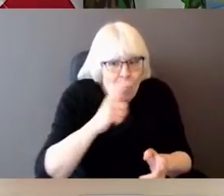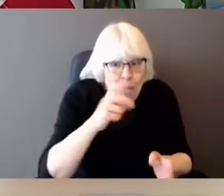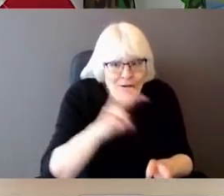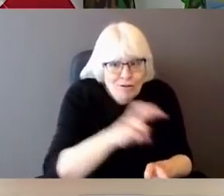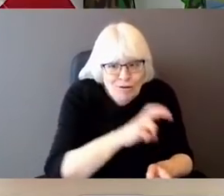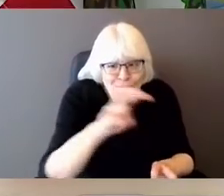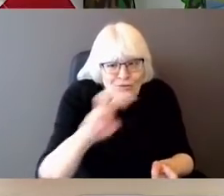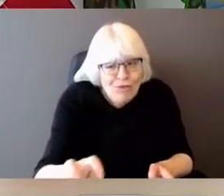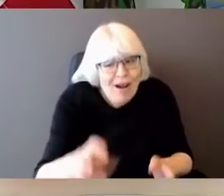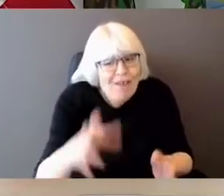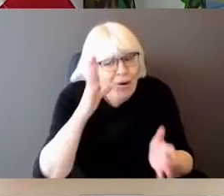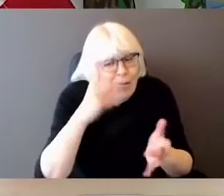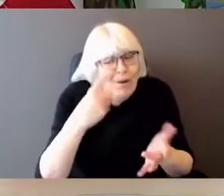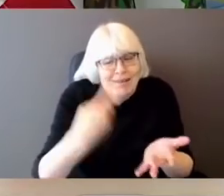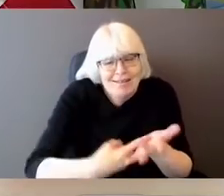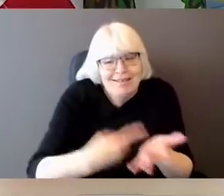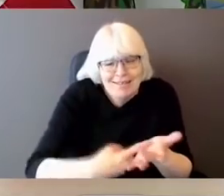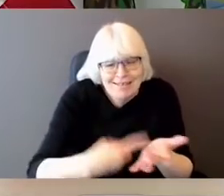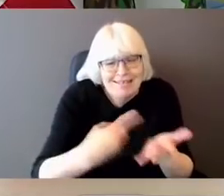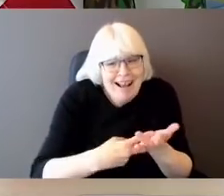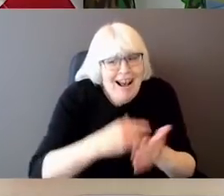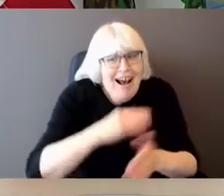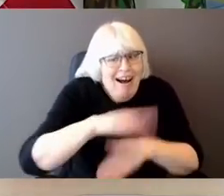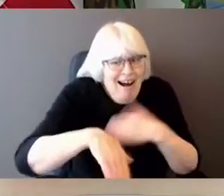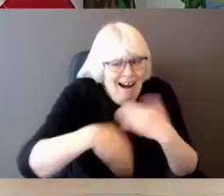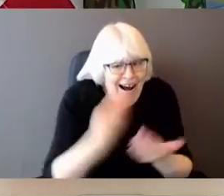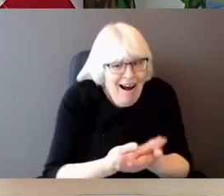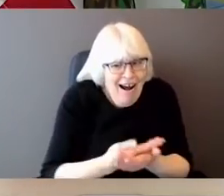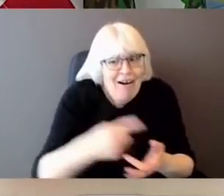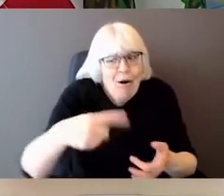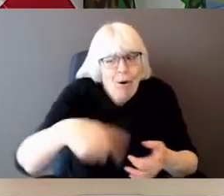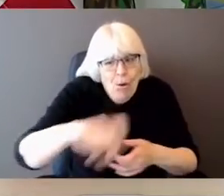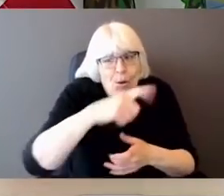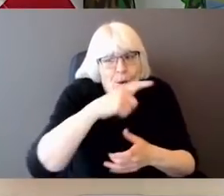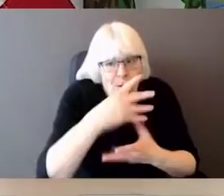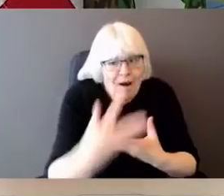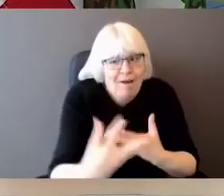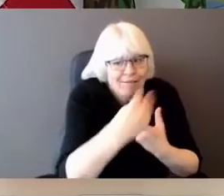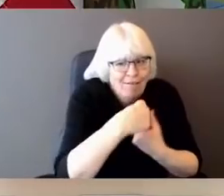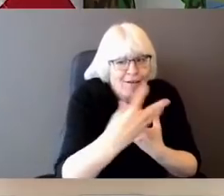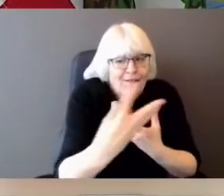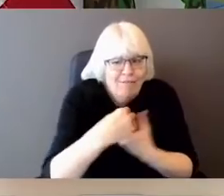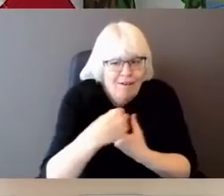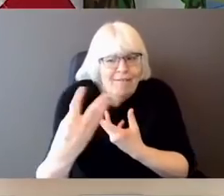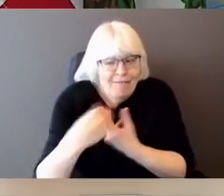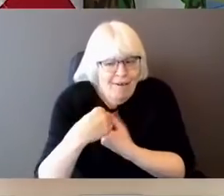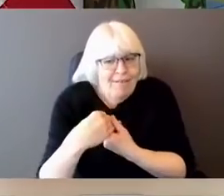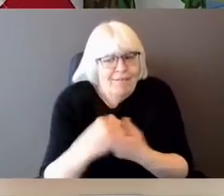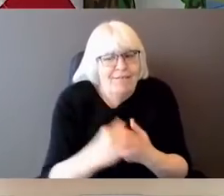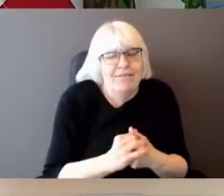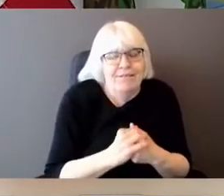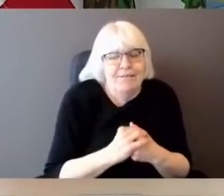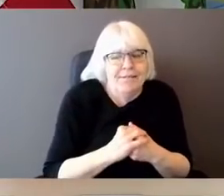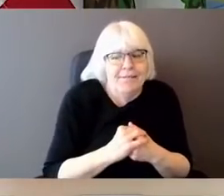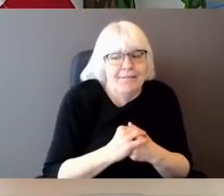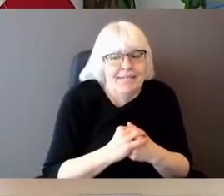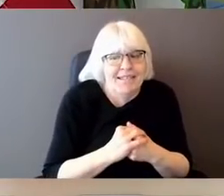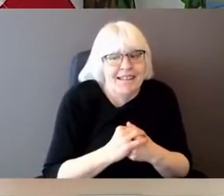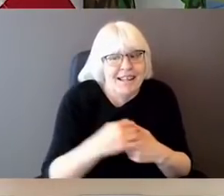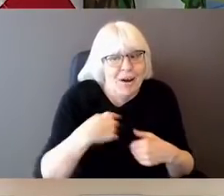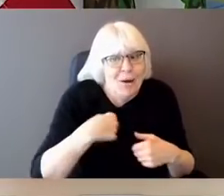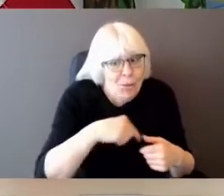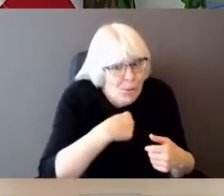with all our partners. But we're hoping to, by that date, not have